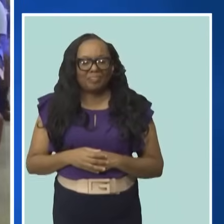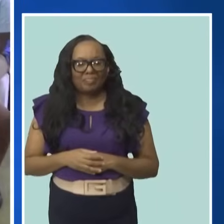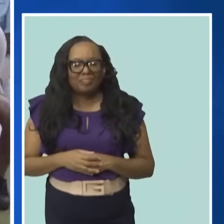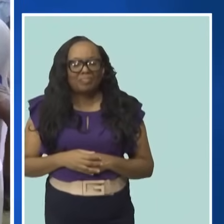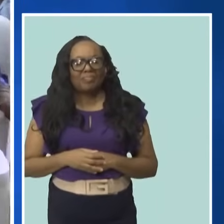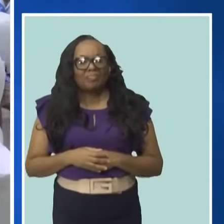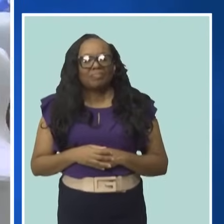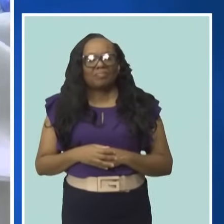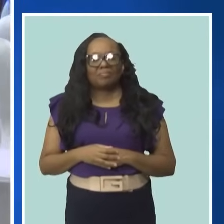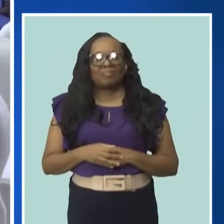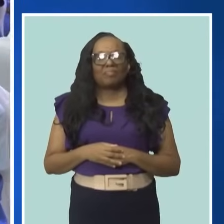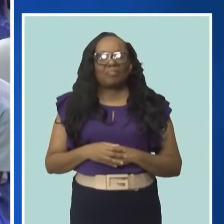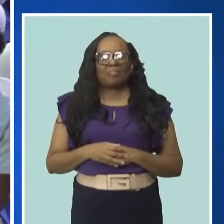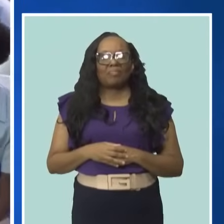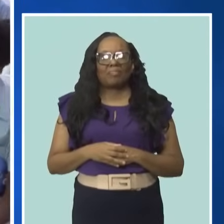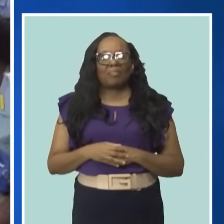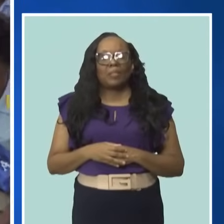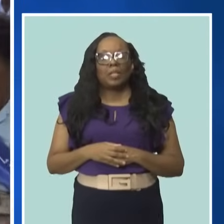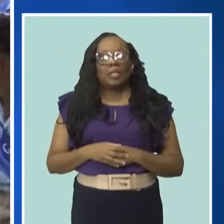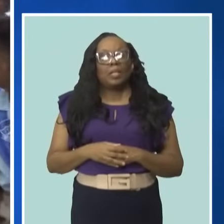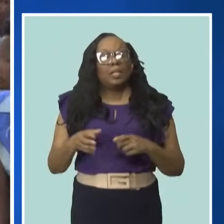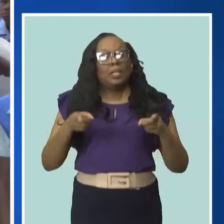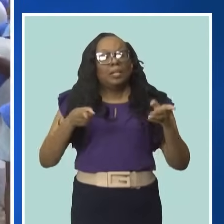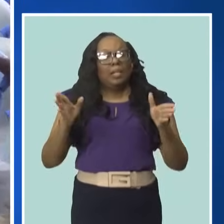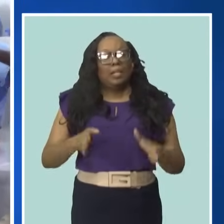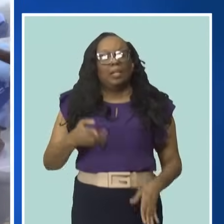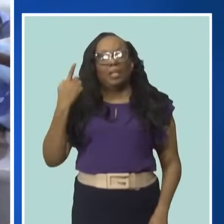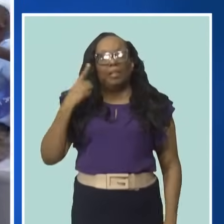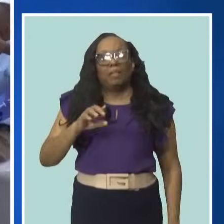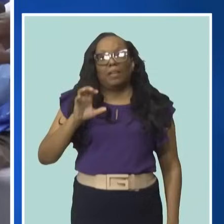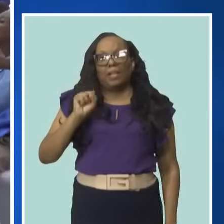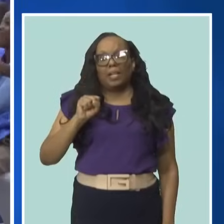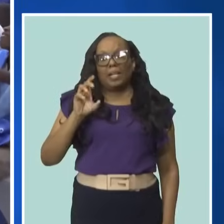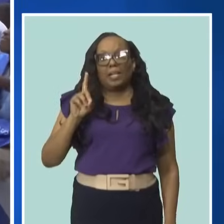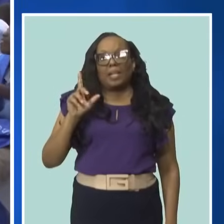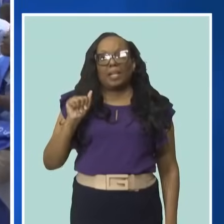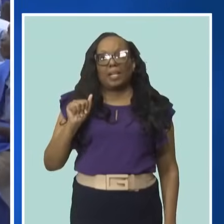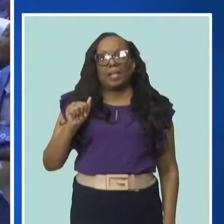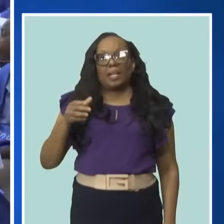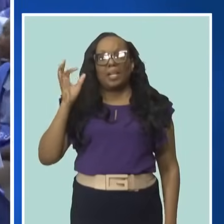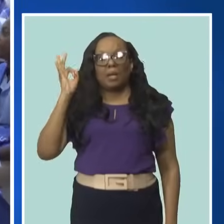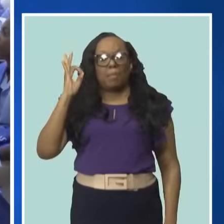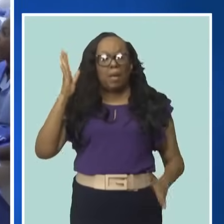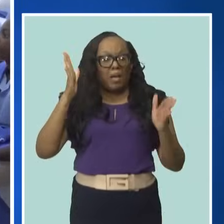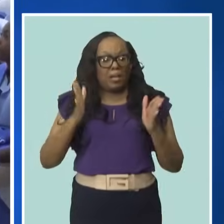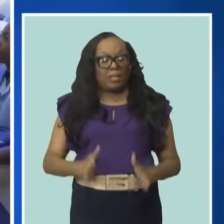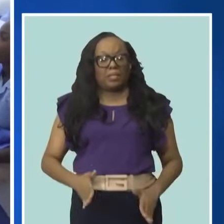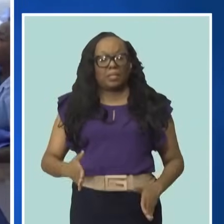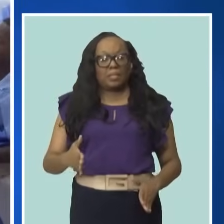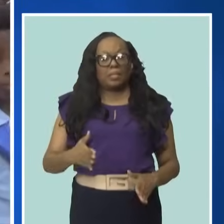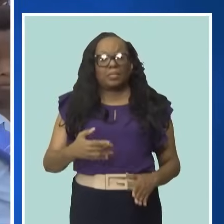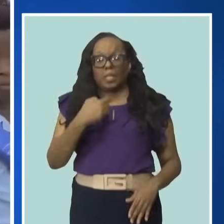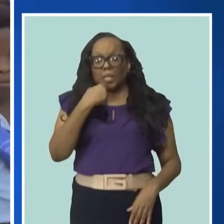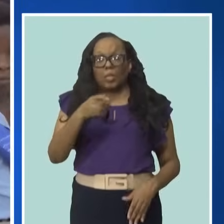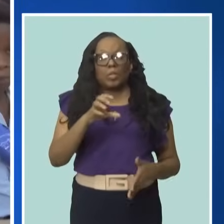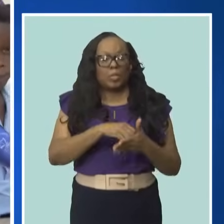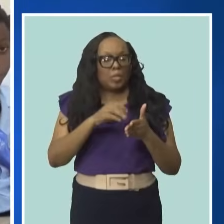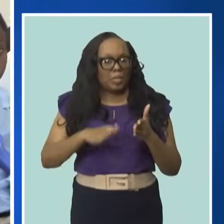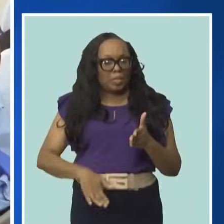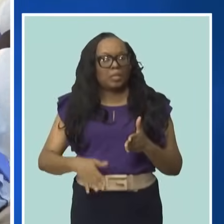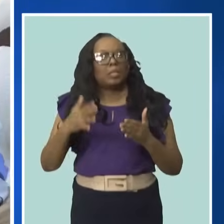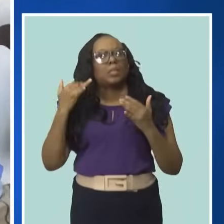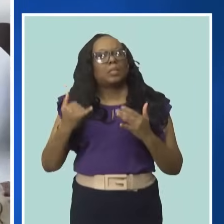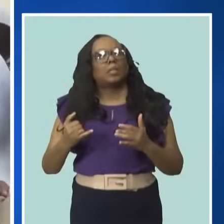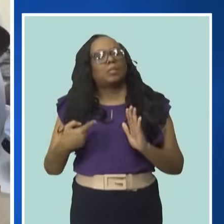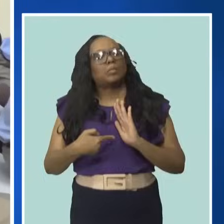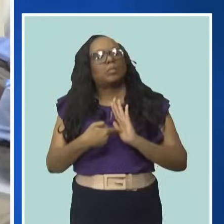Eastern Caribbean Conference of the Seventh-day Adventists, Pastor Dale Haynes, told the students it's time to unearth